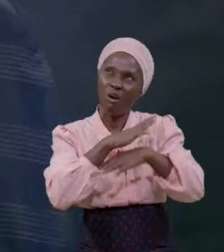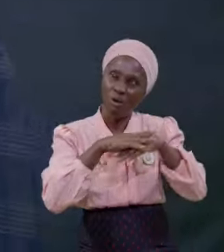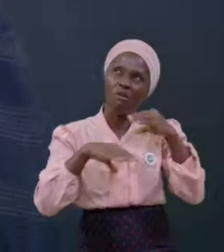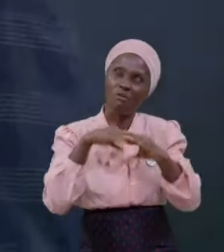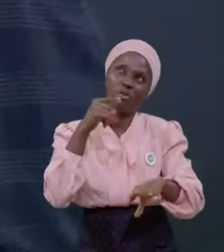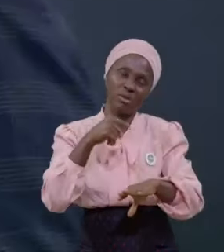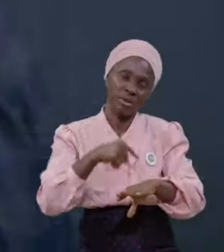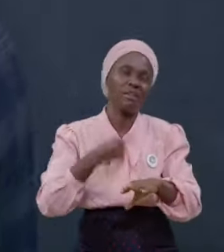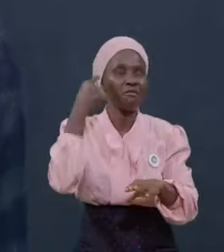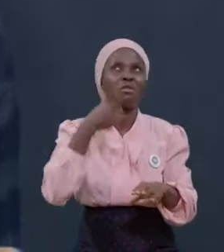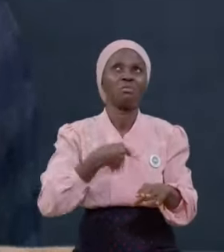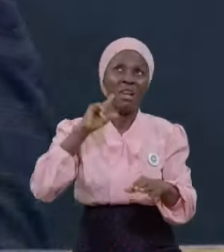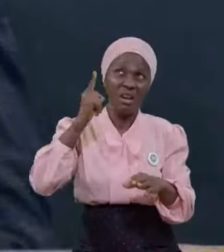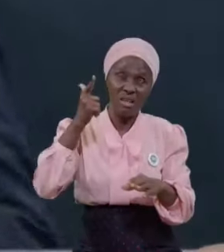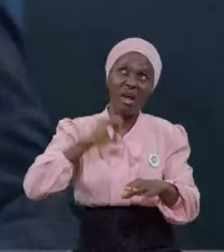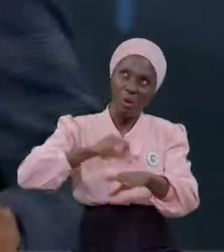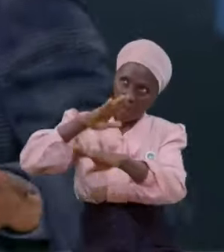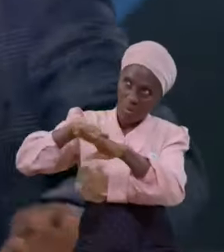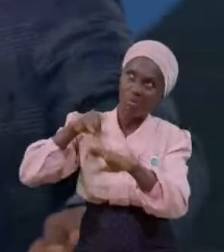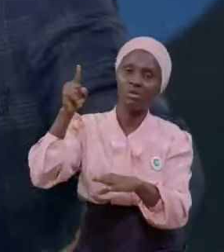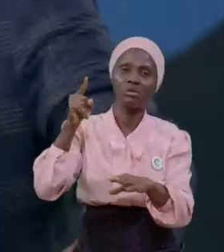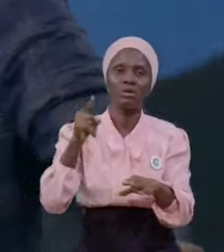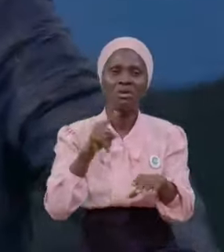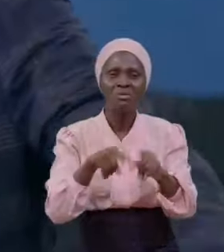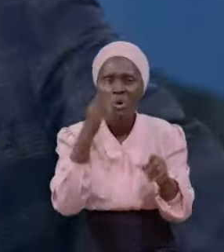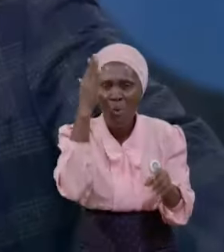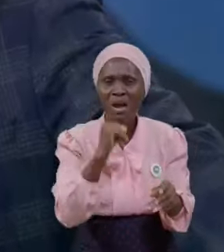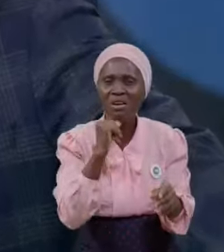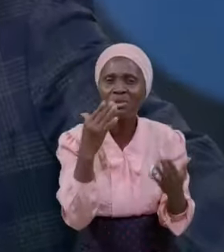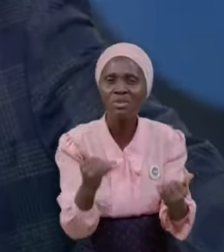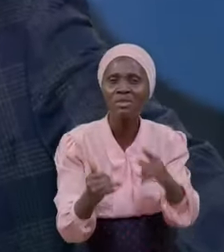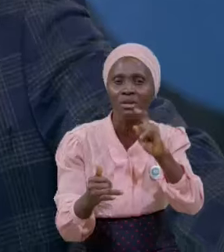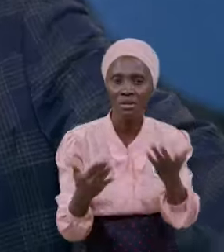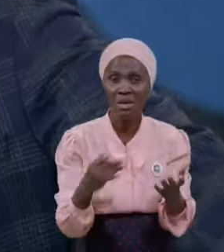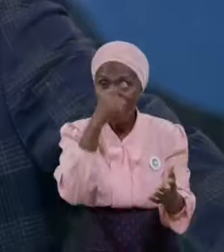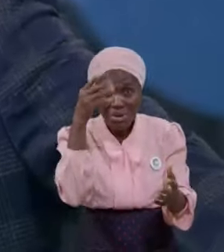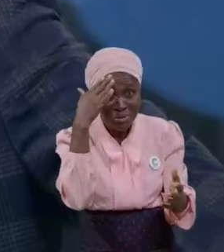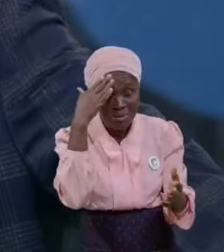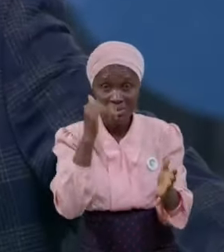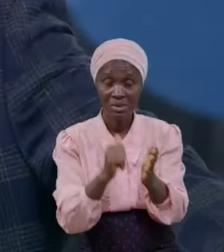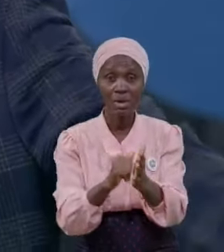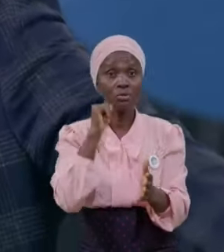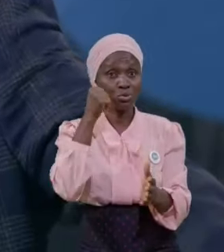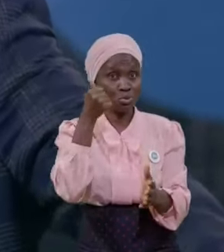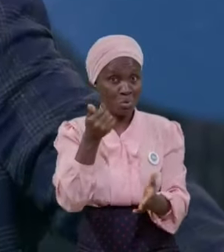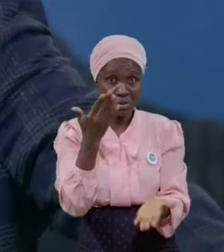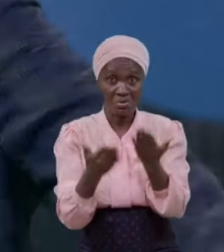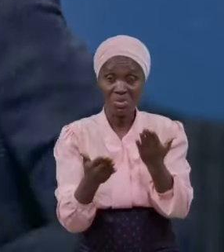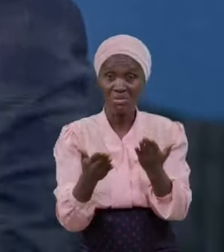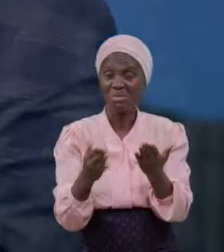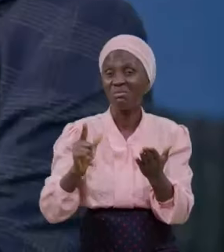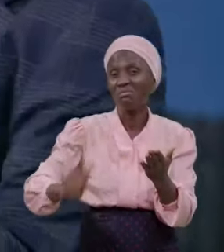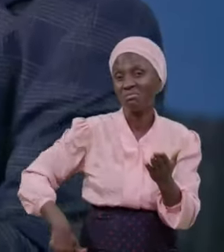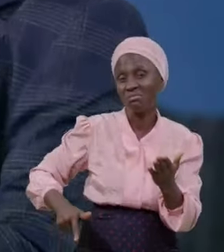now? Because you know, tomorrow may be too late. You may not have the desire tomorrow,